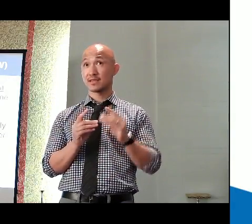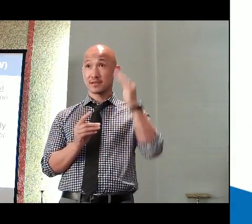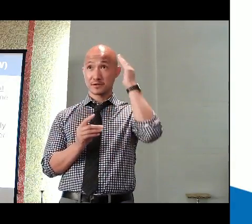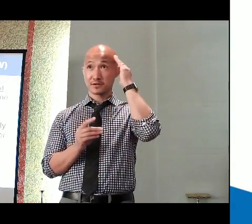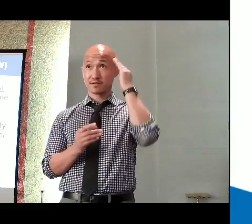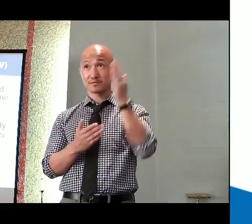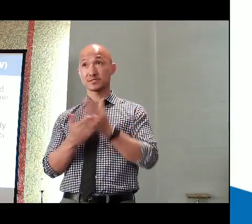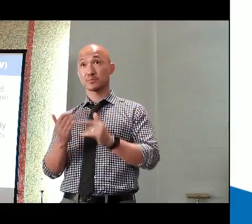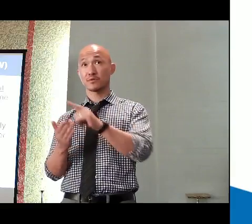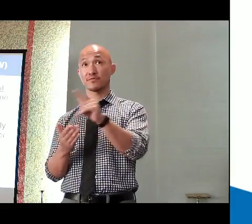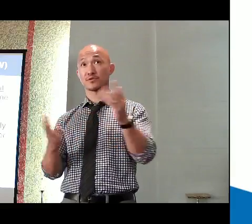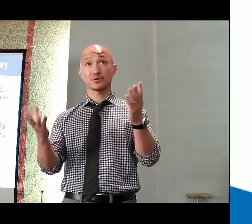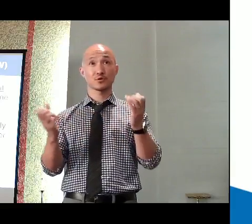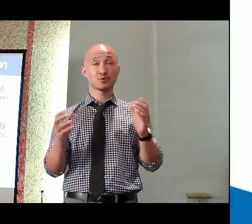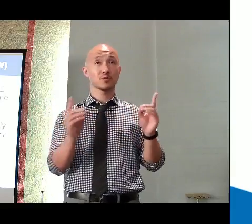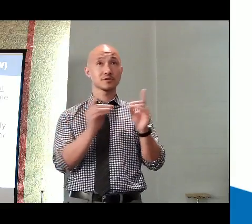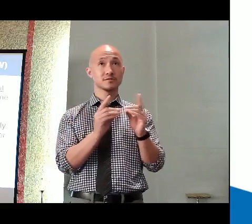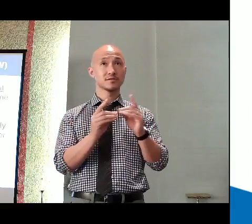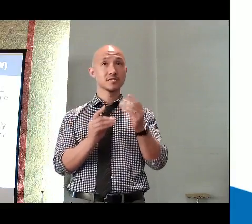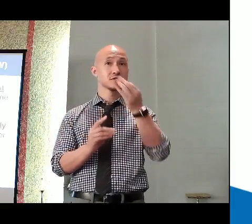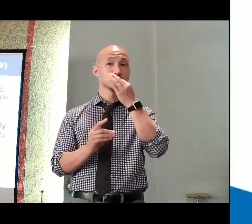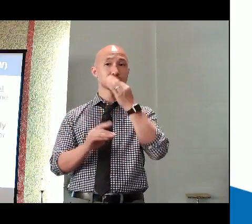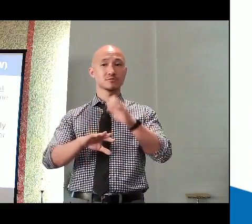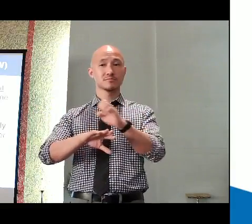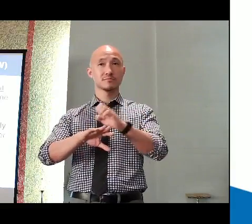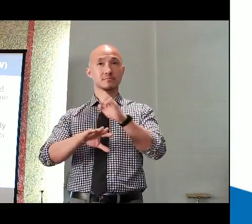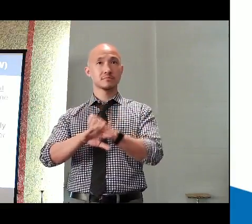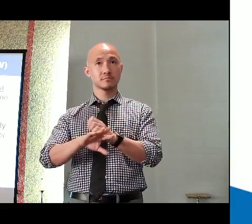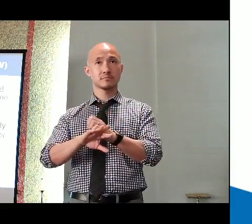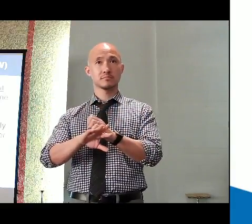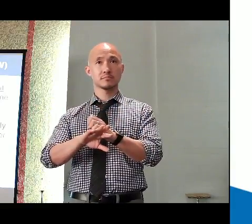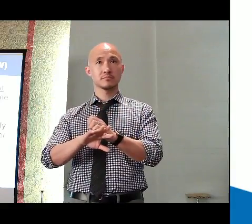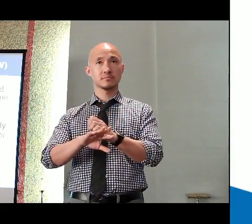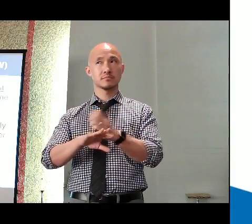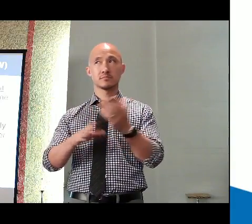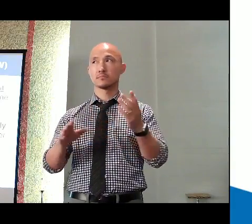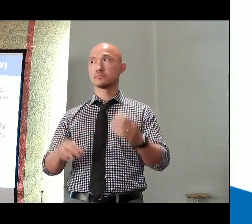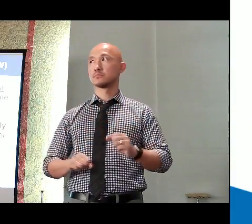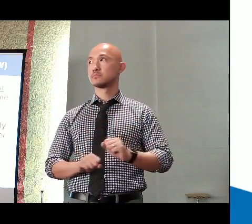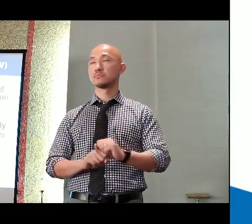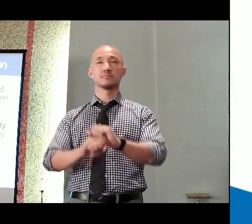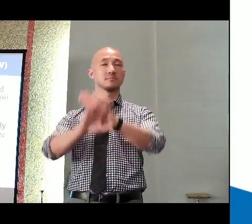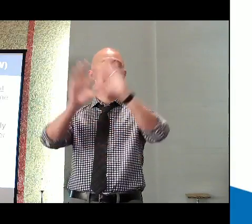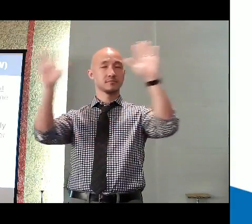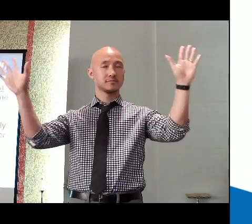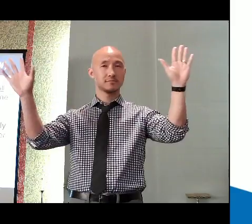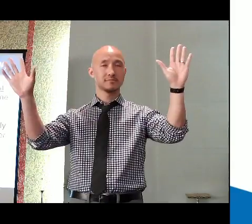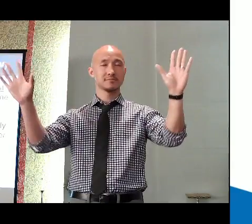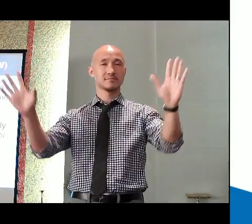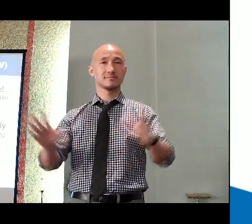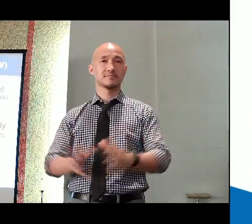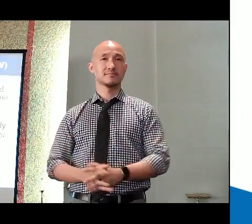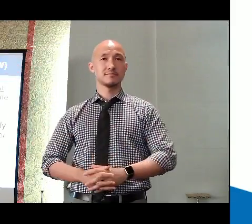getting ready to put the ring on the finger. Be open about it. Be public about it.